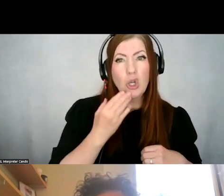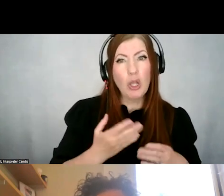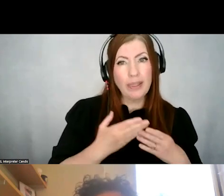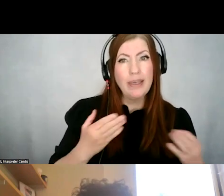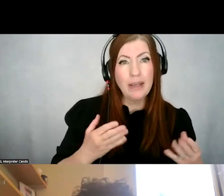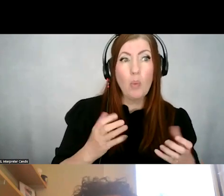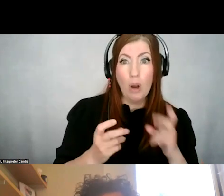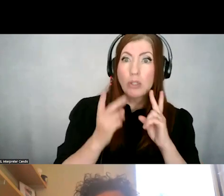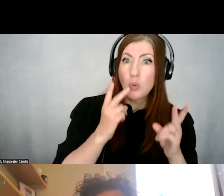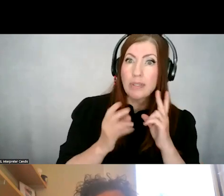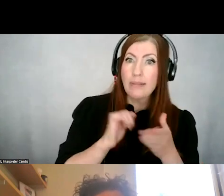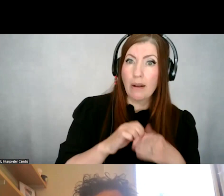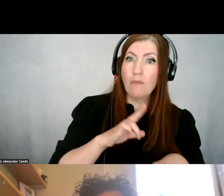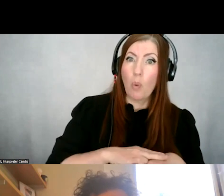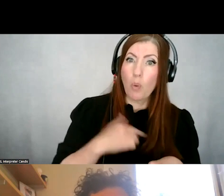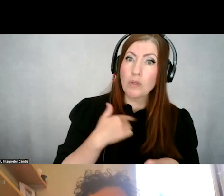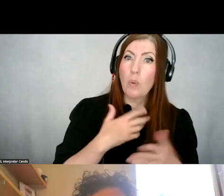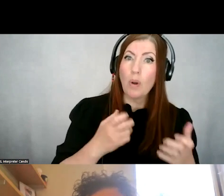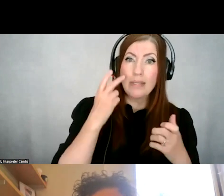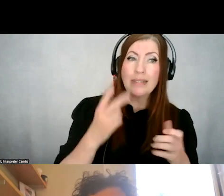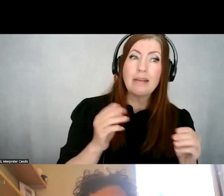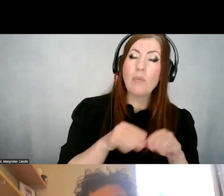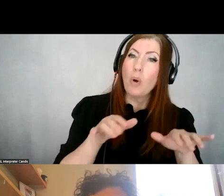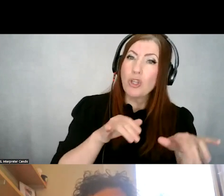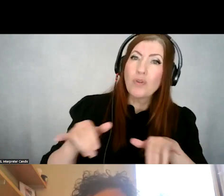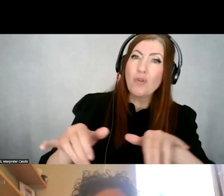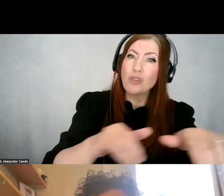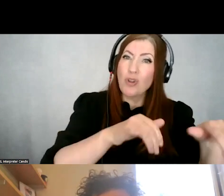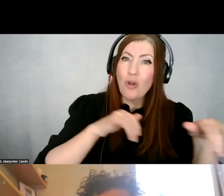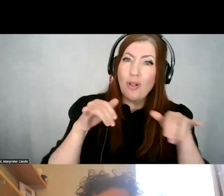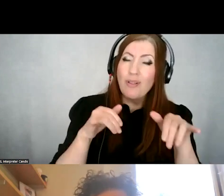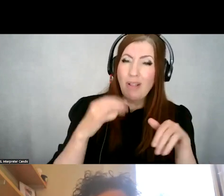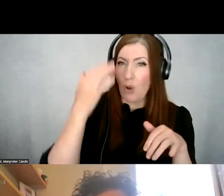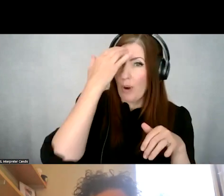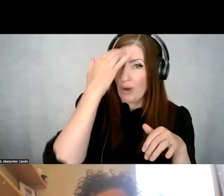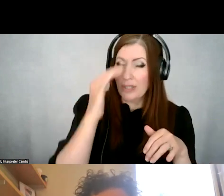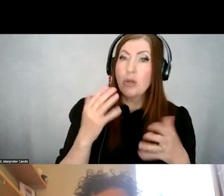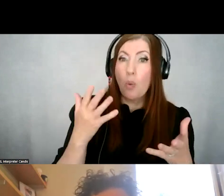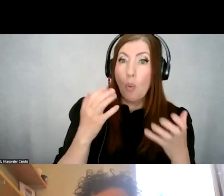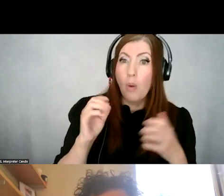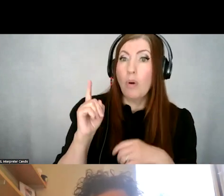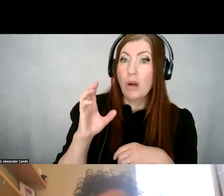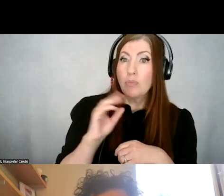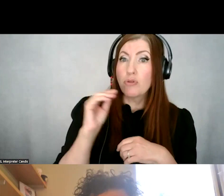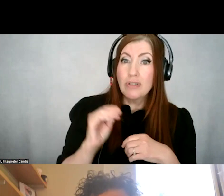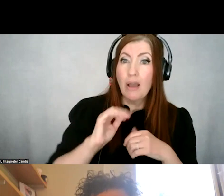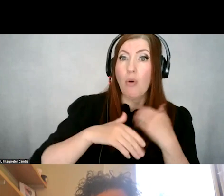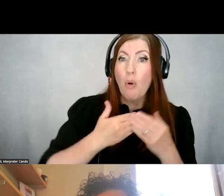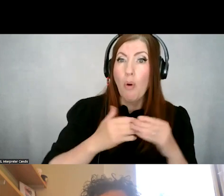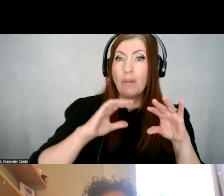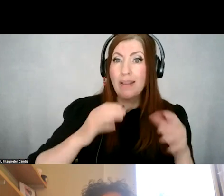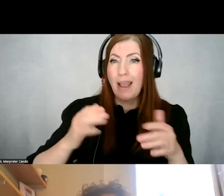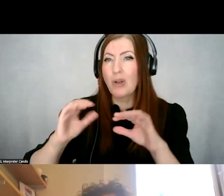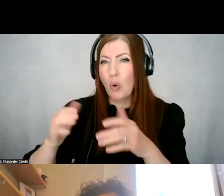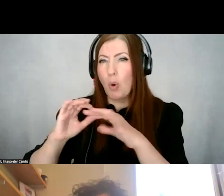to see that. Of course, we want to see more universal awareness across the board. We'd love to see this be 100% across all categories, but I think